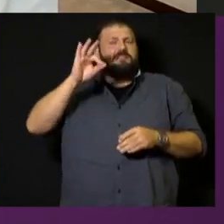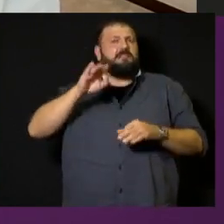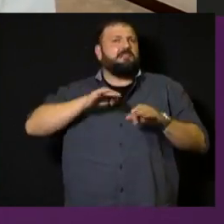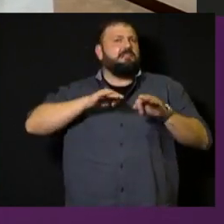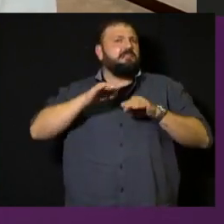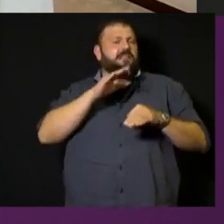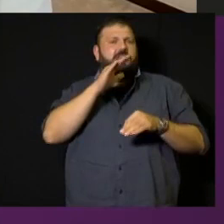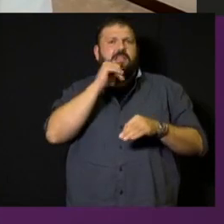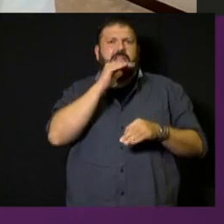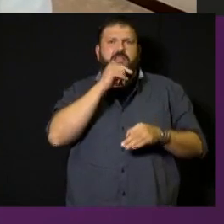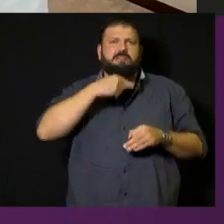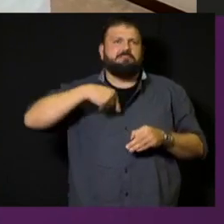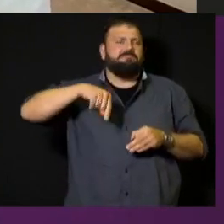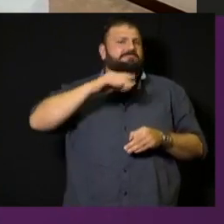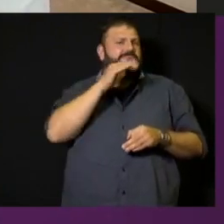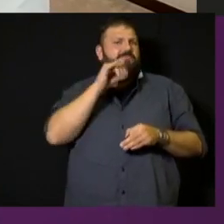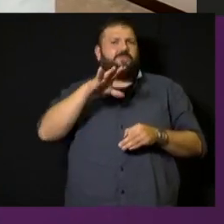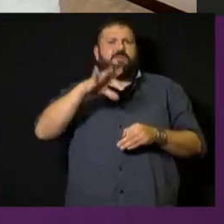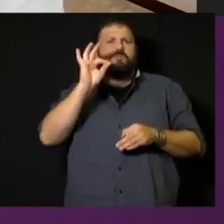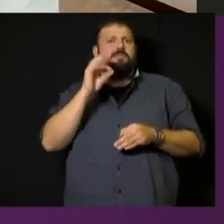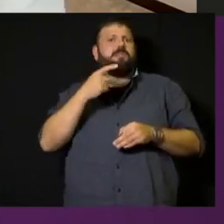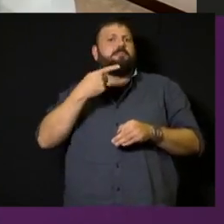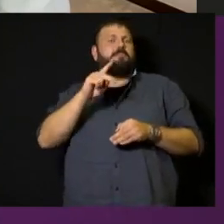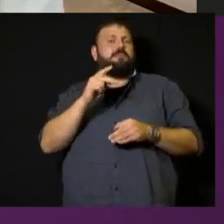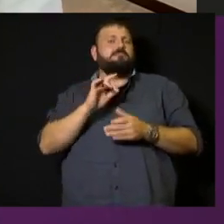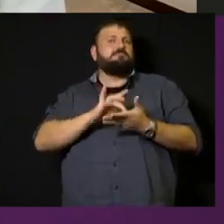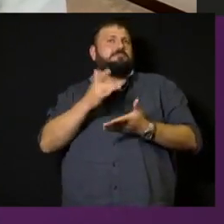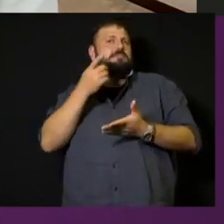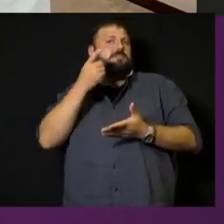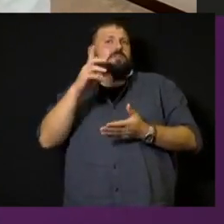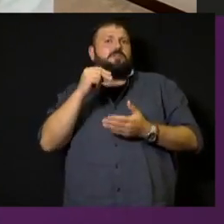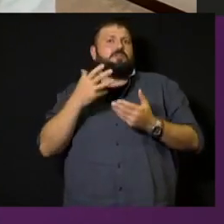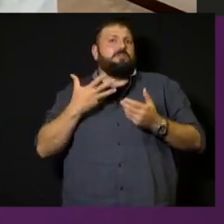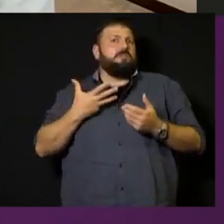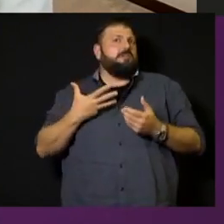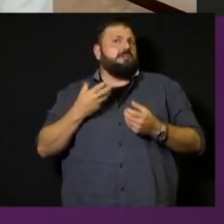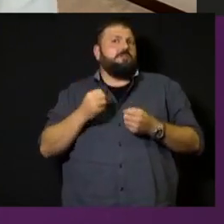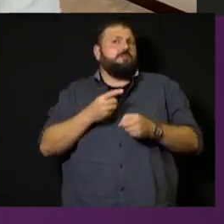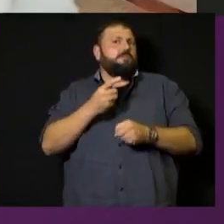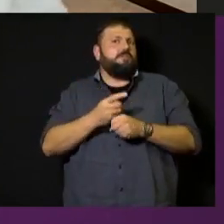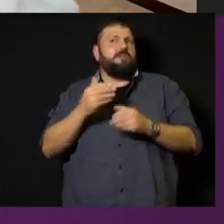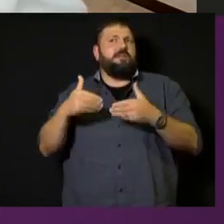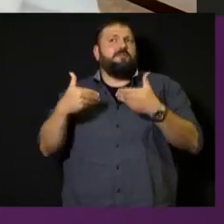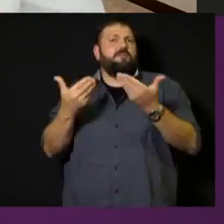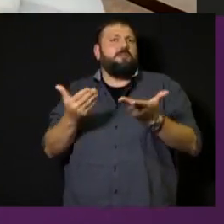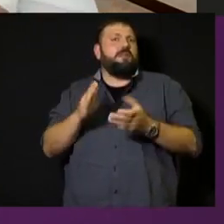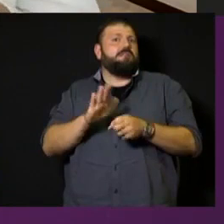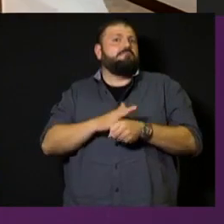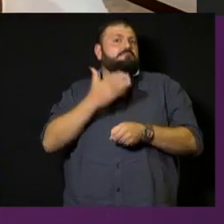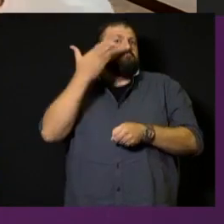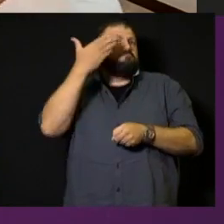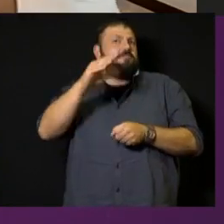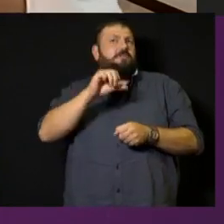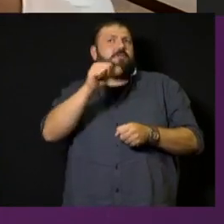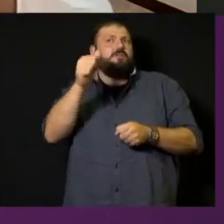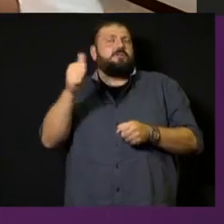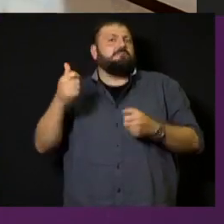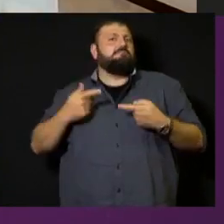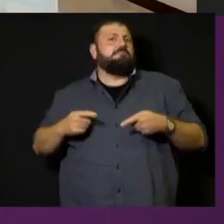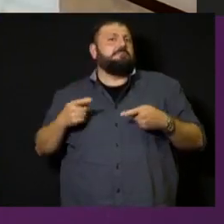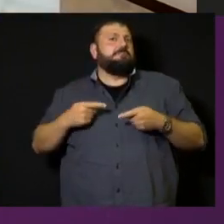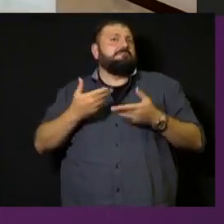job was very difficult. Thank God I had opportunities outside like anybody